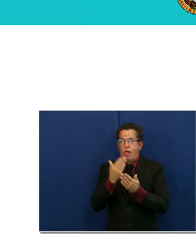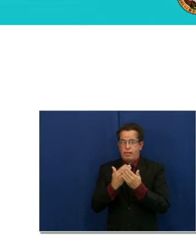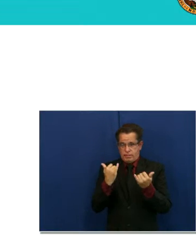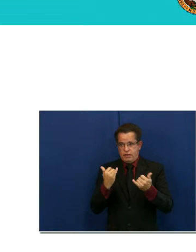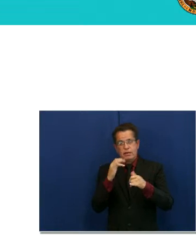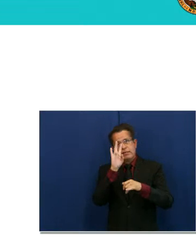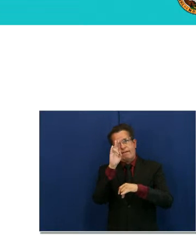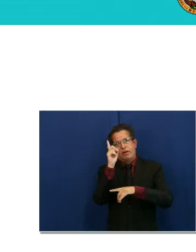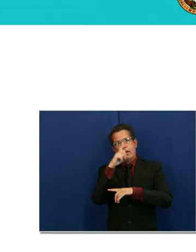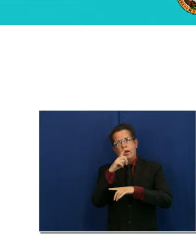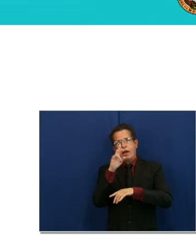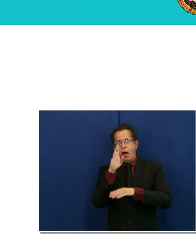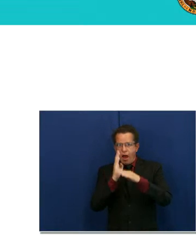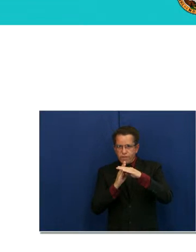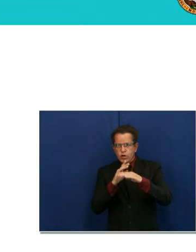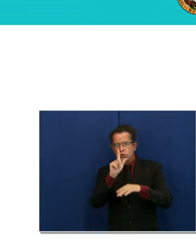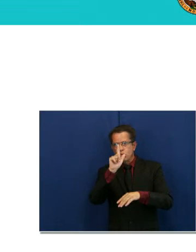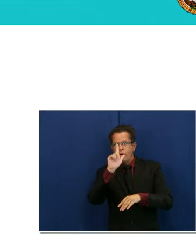average of testing is